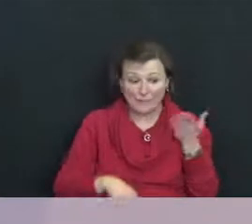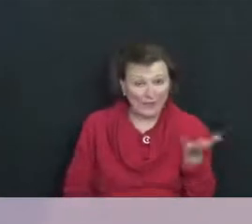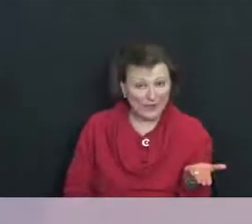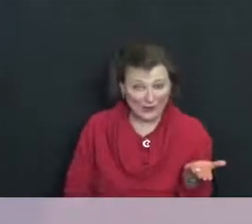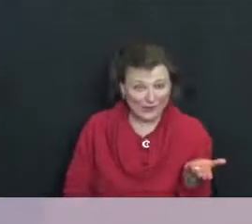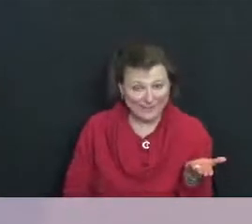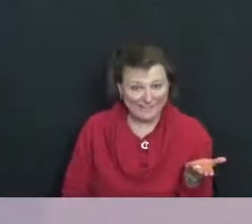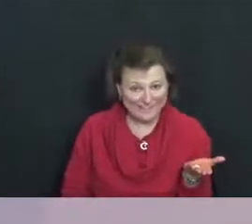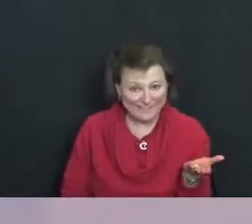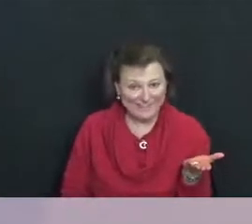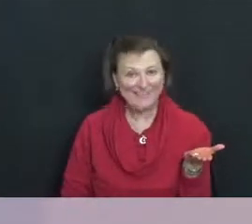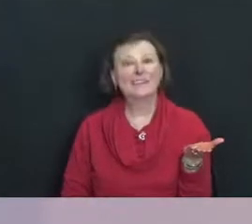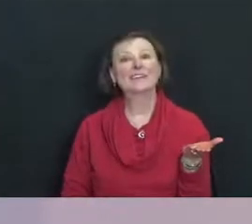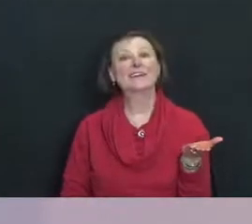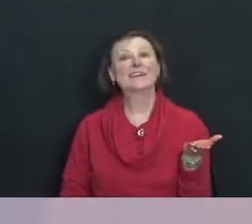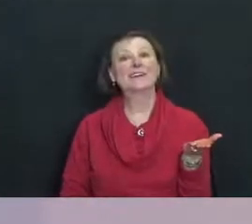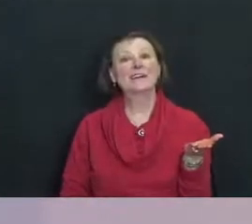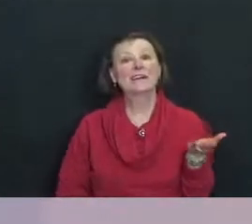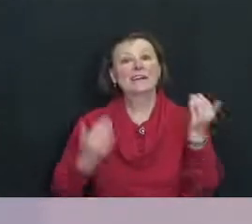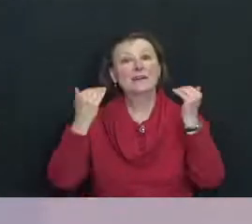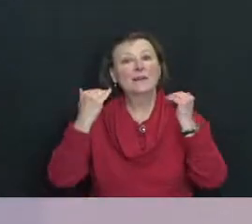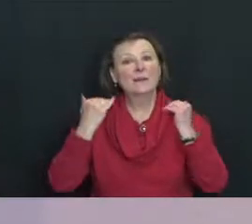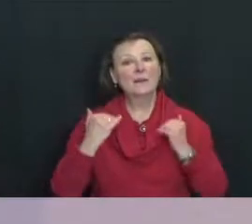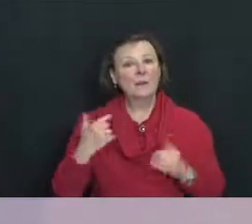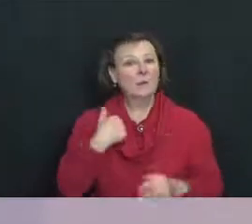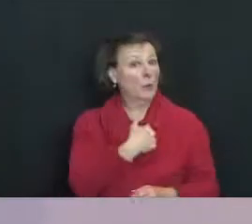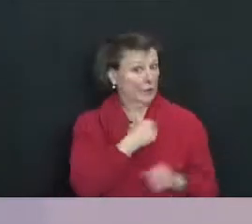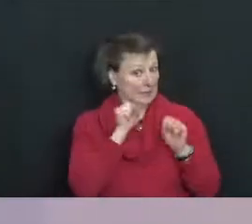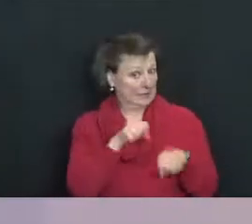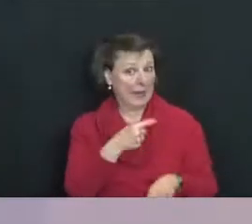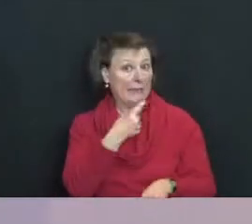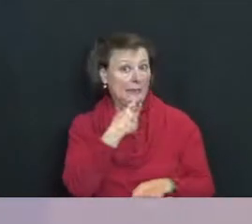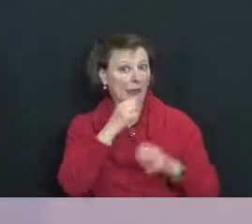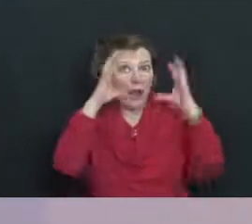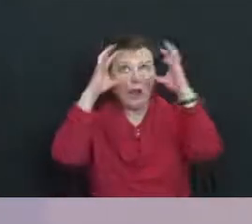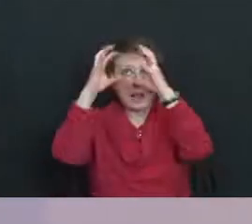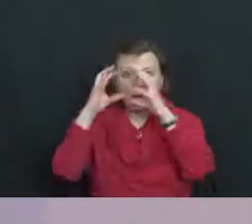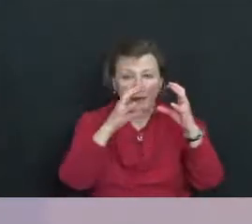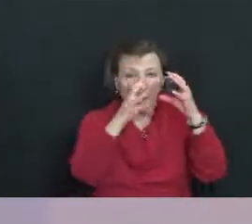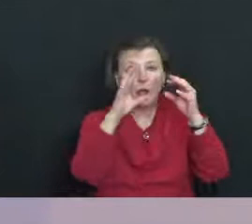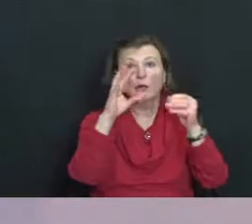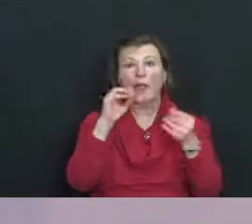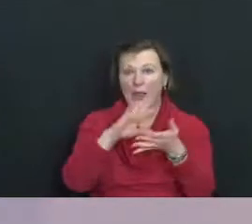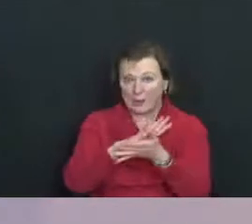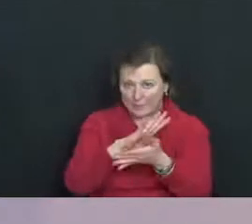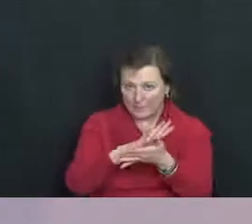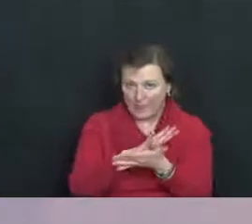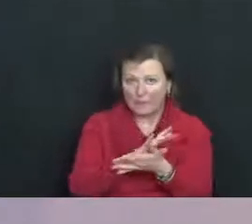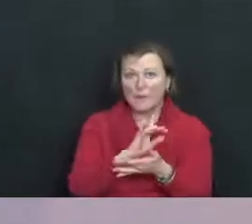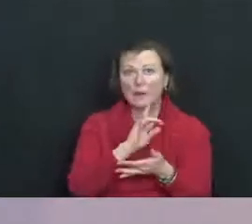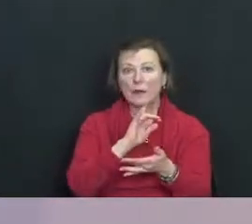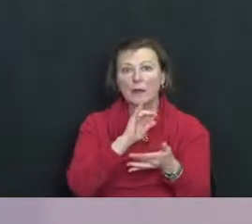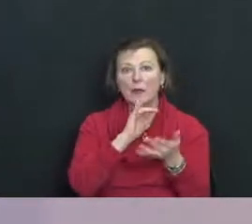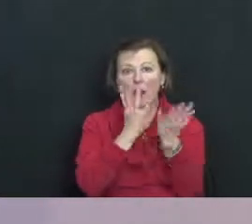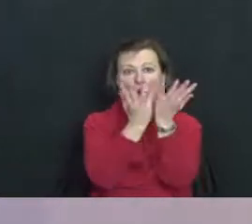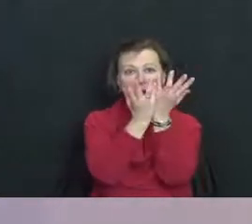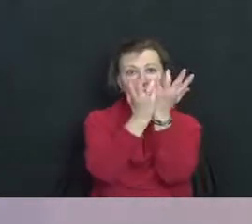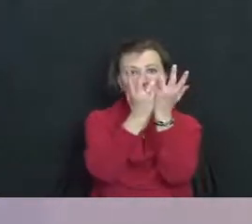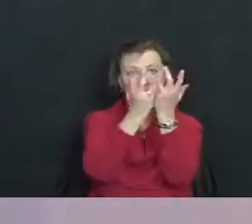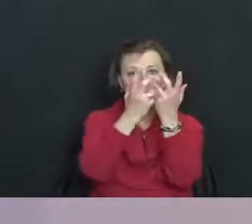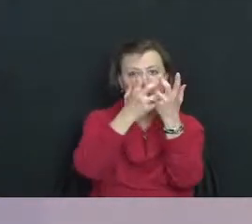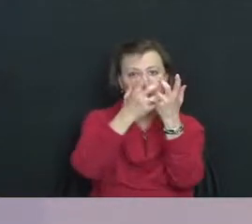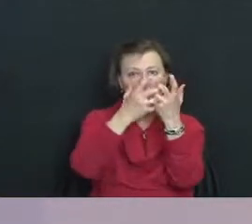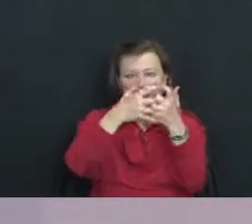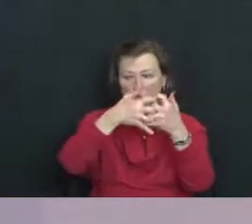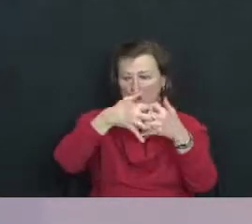either. So we can say that the cloud and paper are